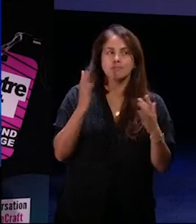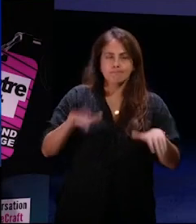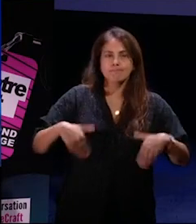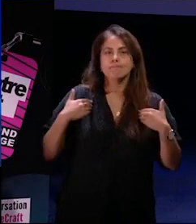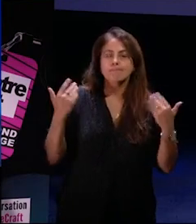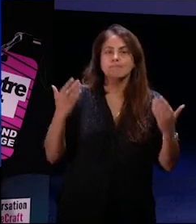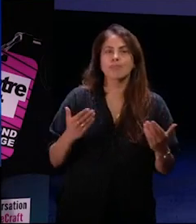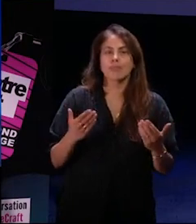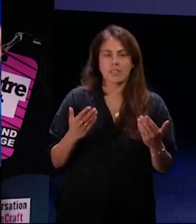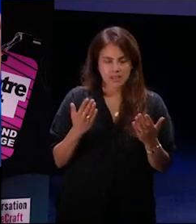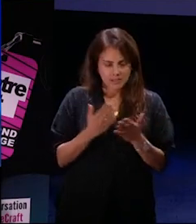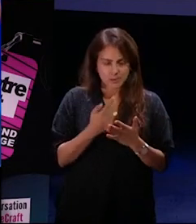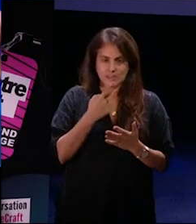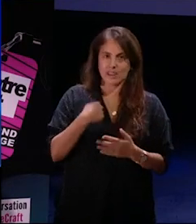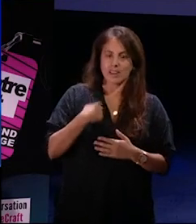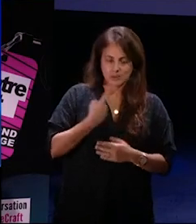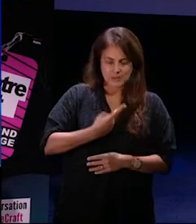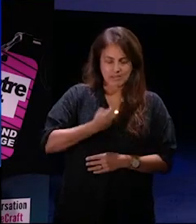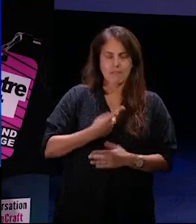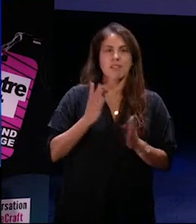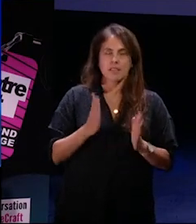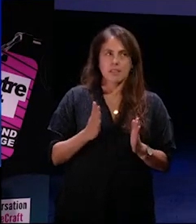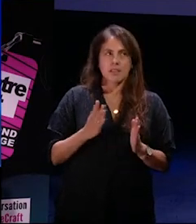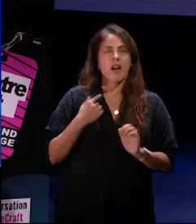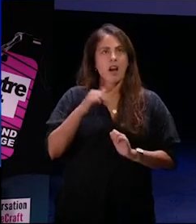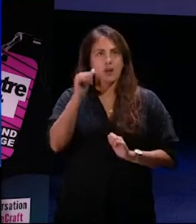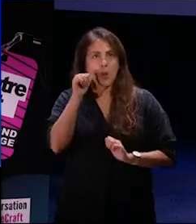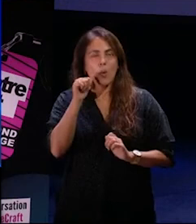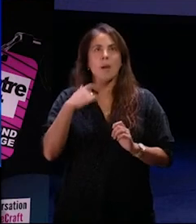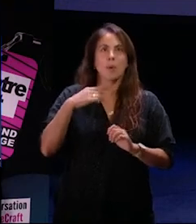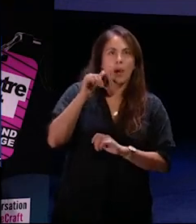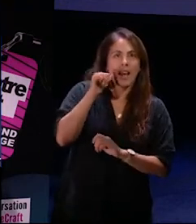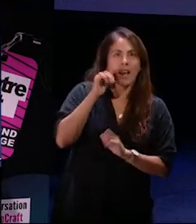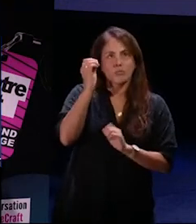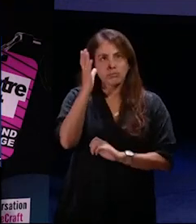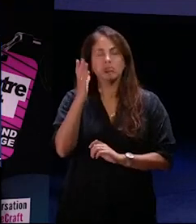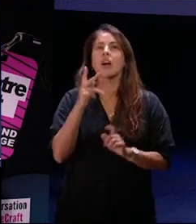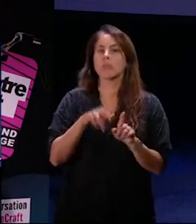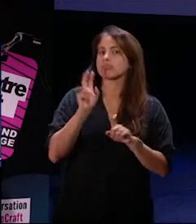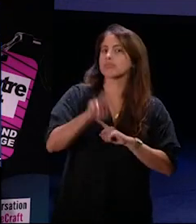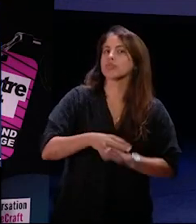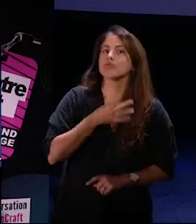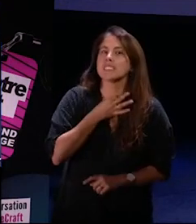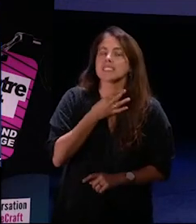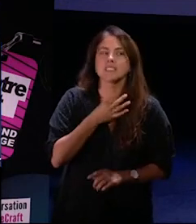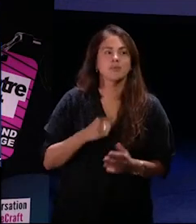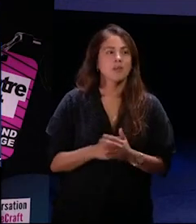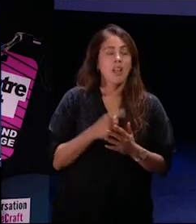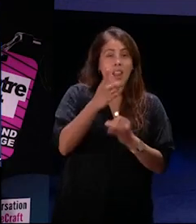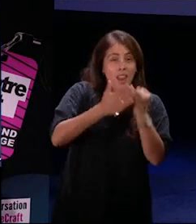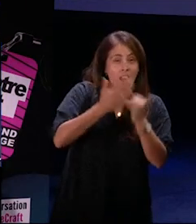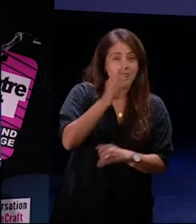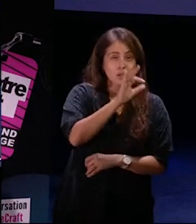what you tell yourself as what's going on out in the world. Thank you. Great. Okay, one last question.